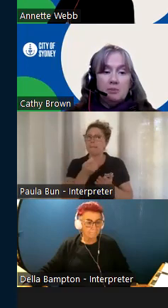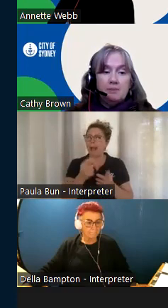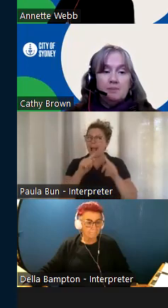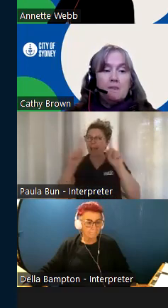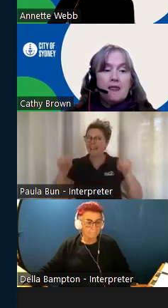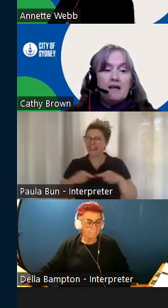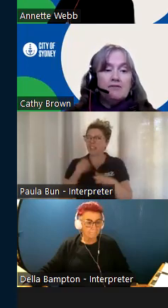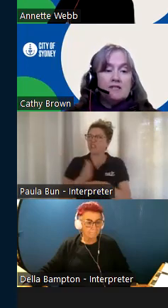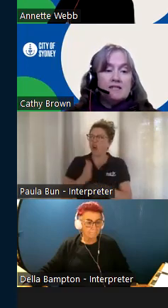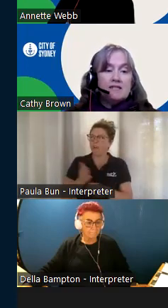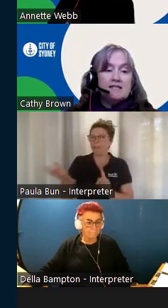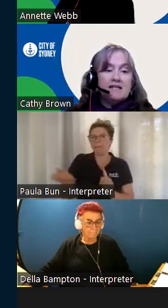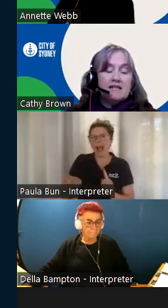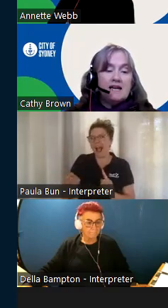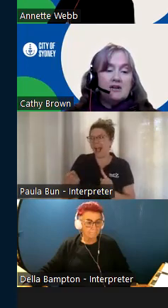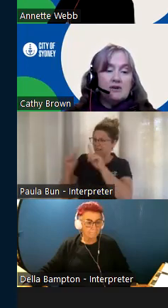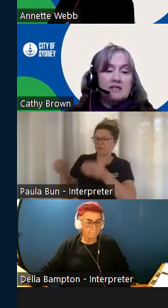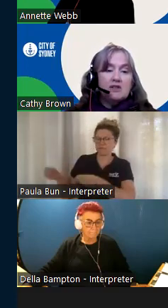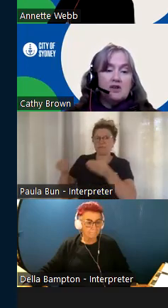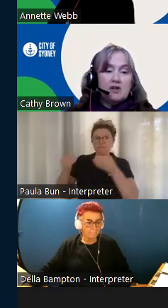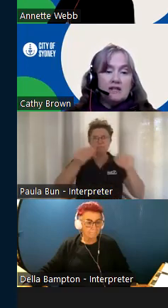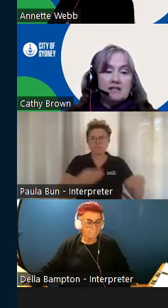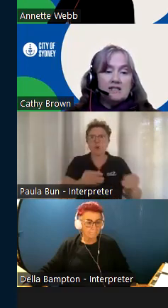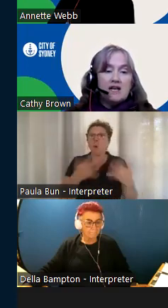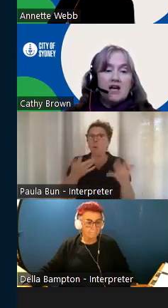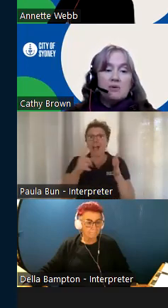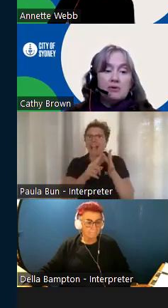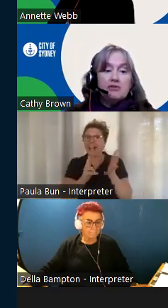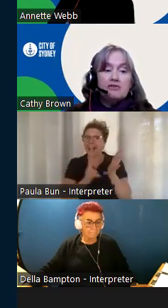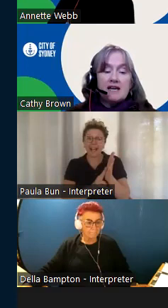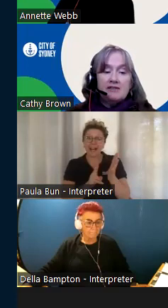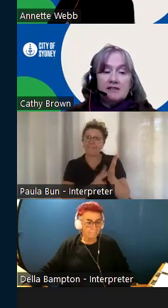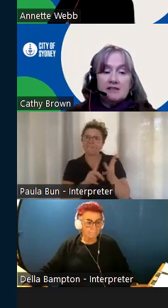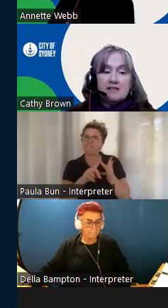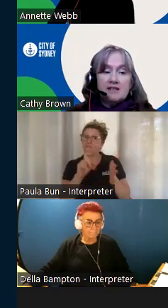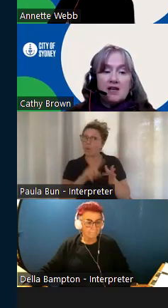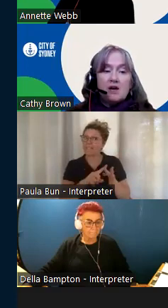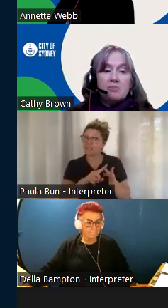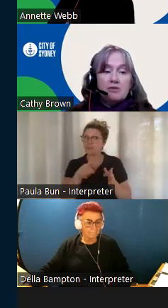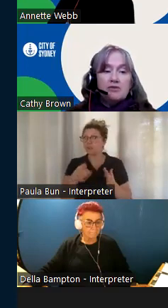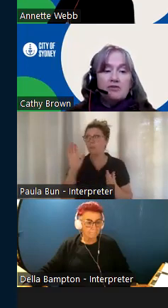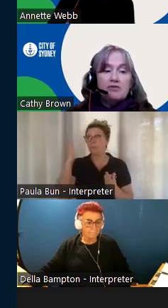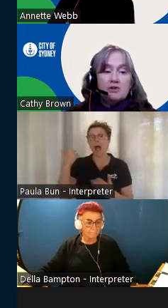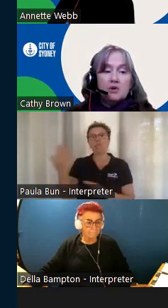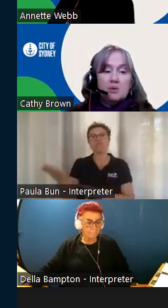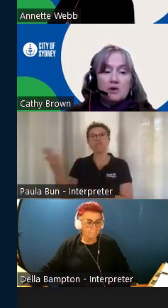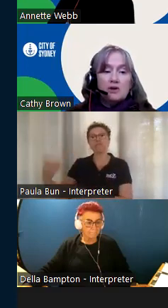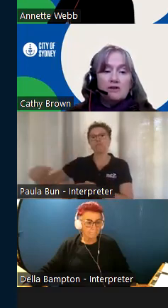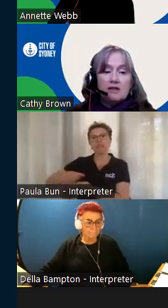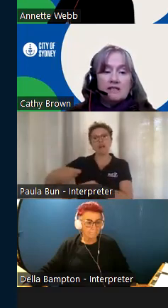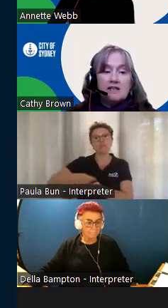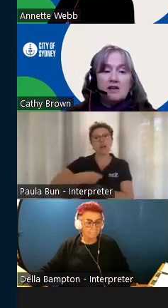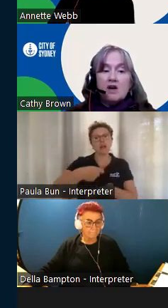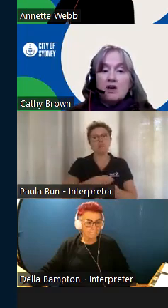part-time job, invoices indicating recent earnings, proof of savings, proof of future